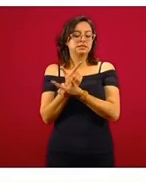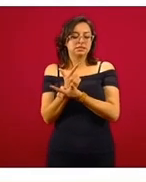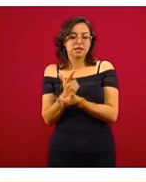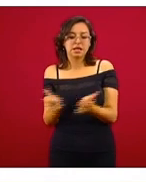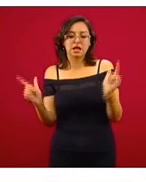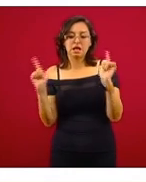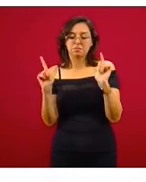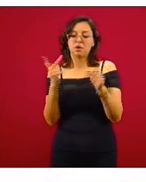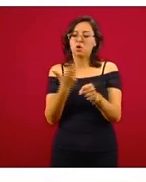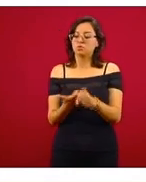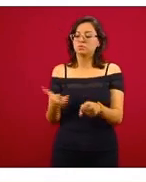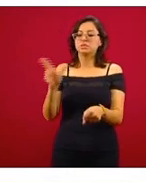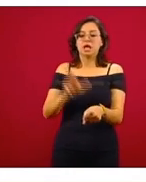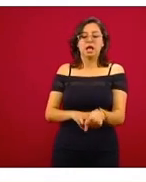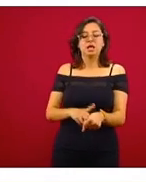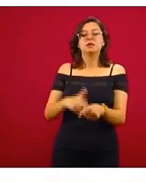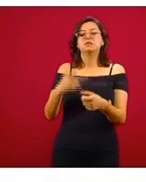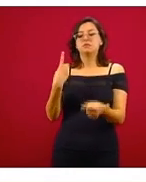So,